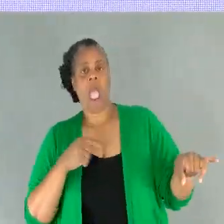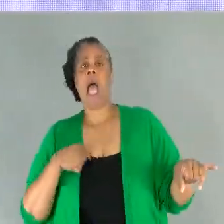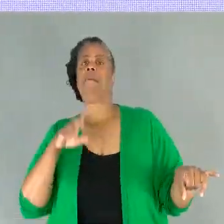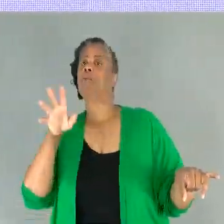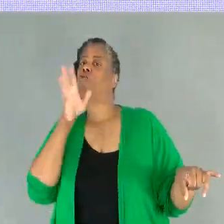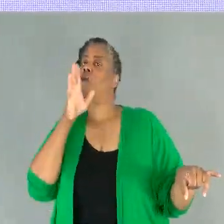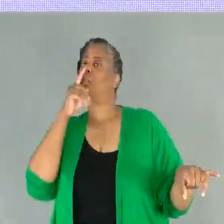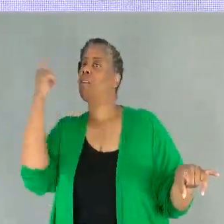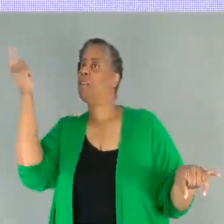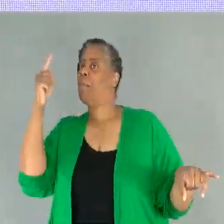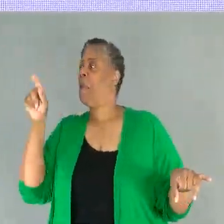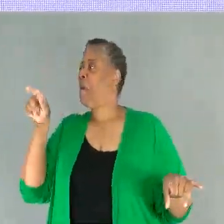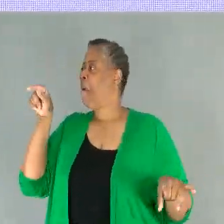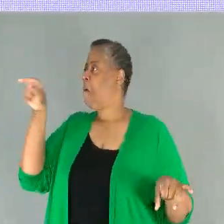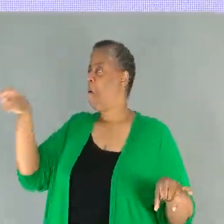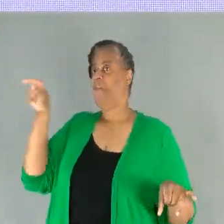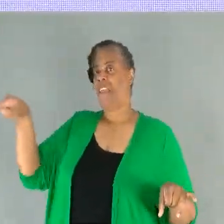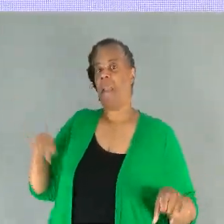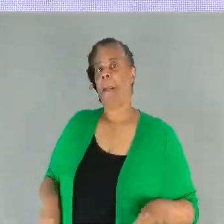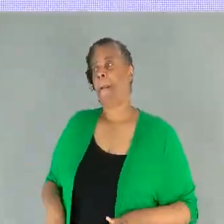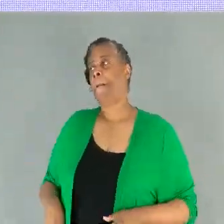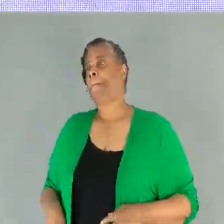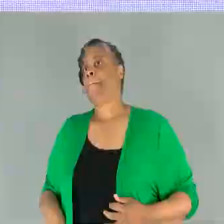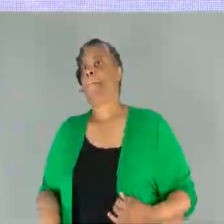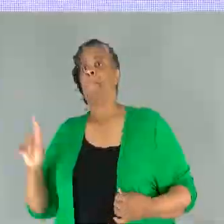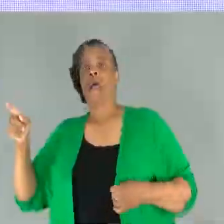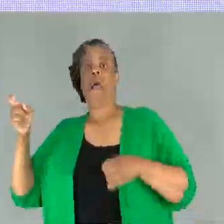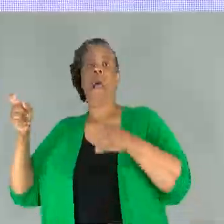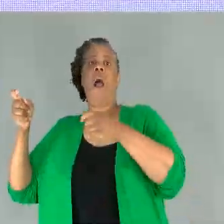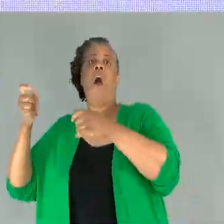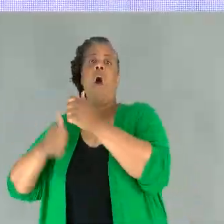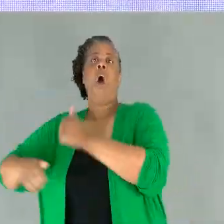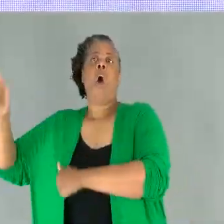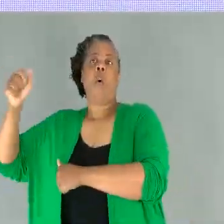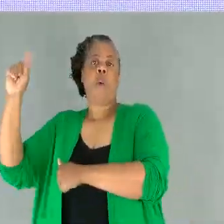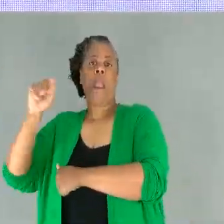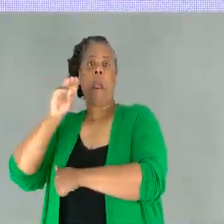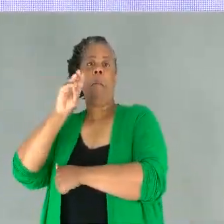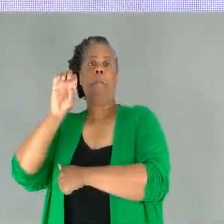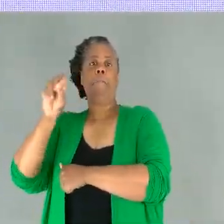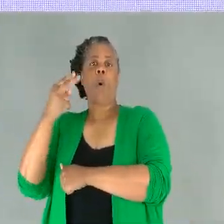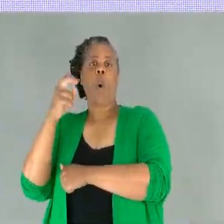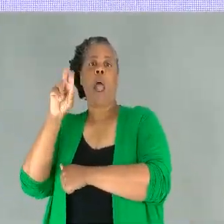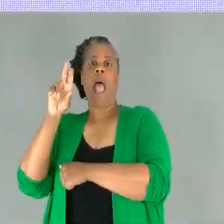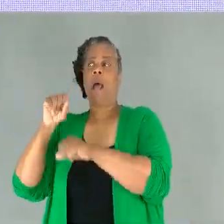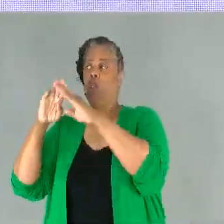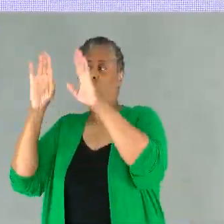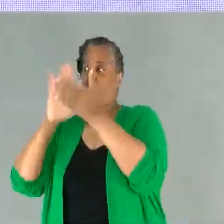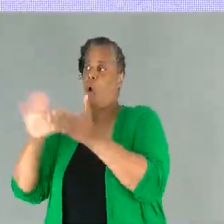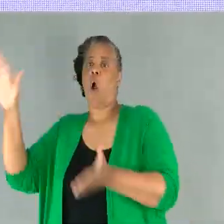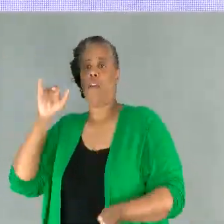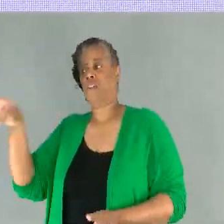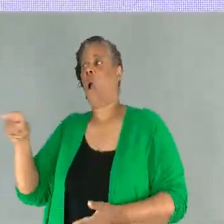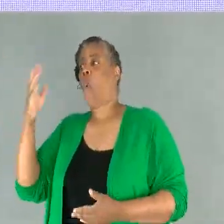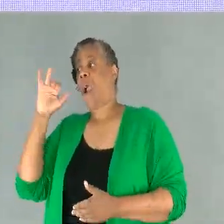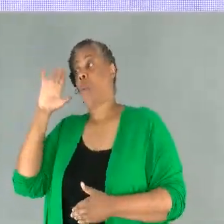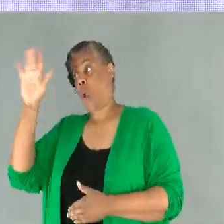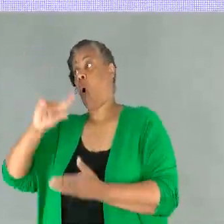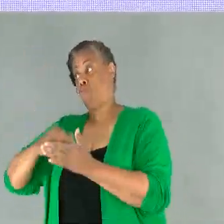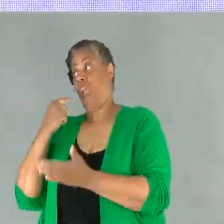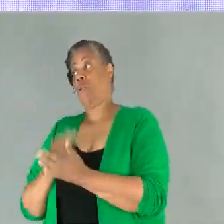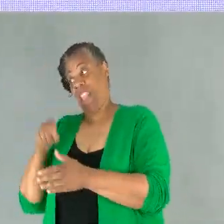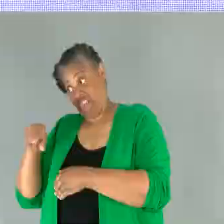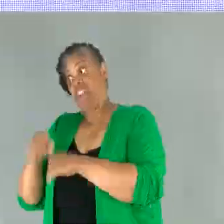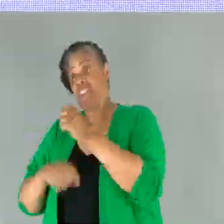talk to Mr. Good Game, the admissions office at Morehouse College, because you're going to graduate